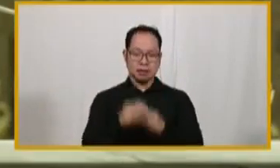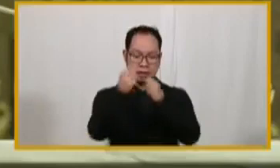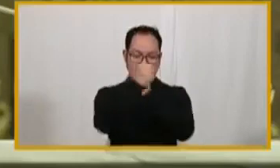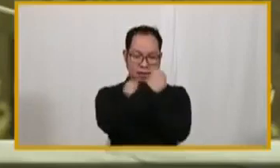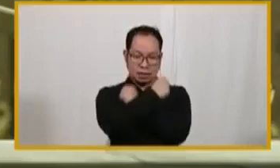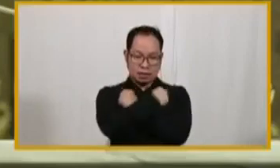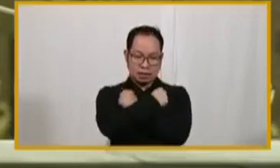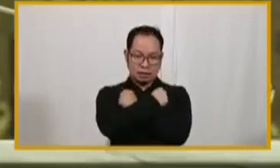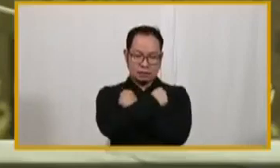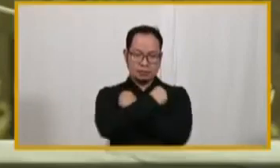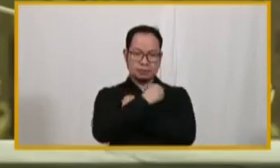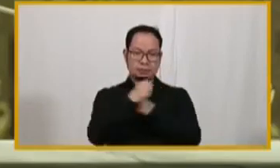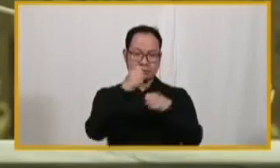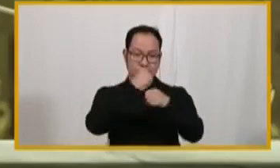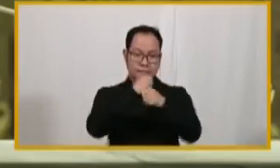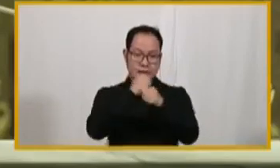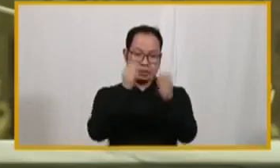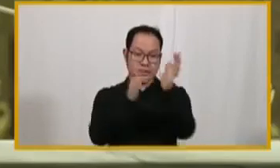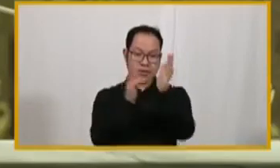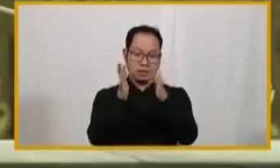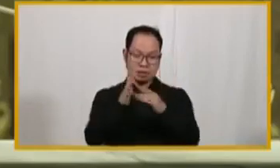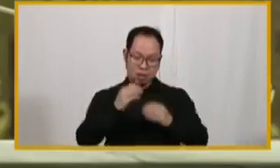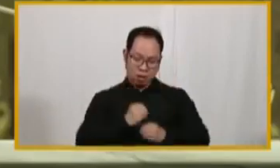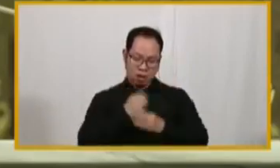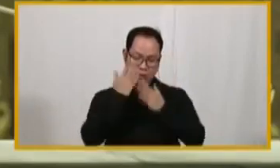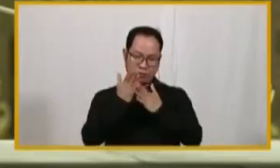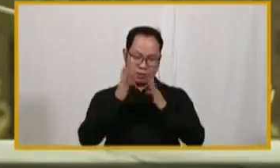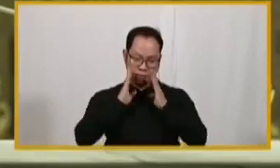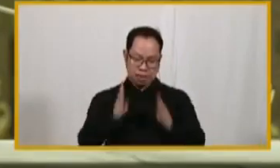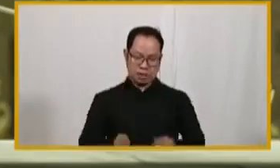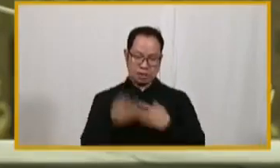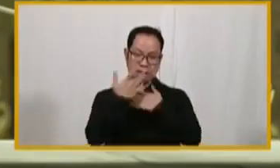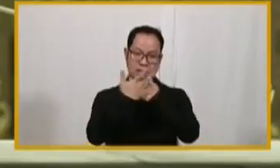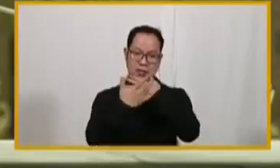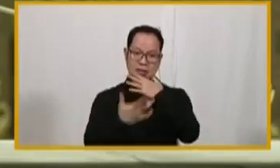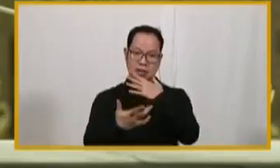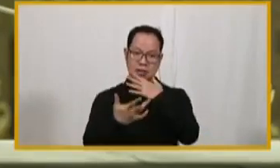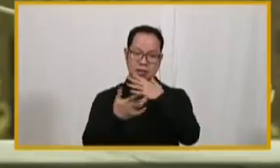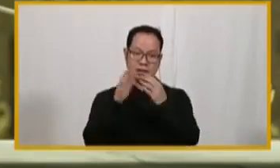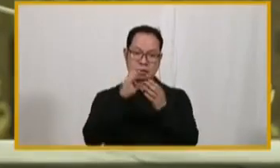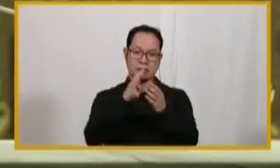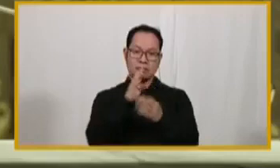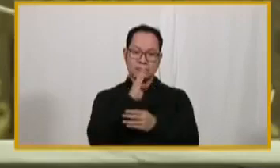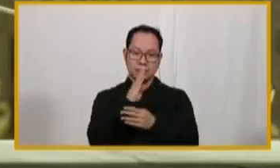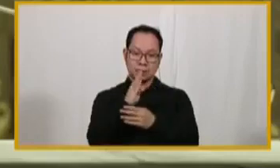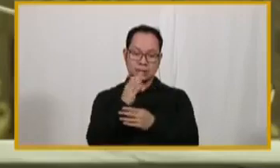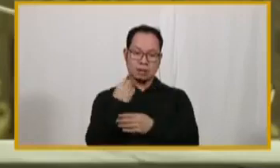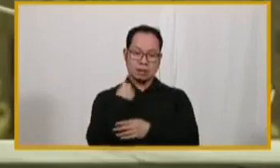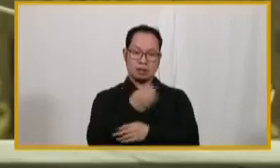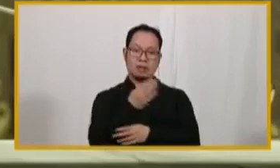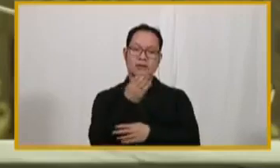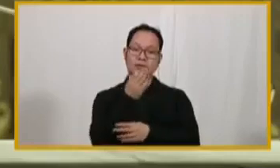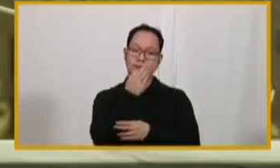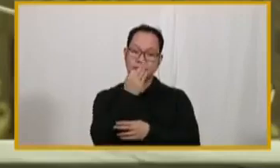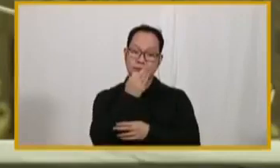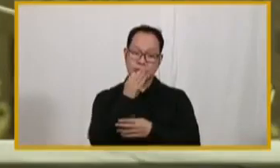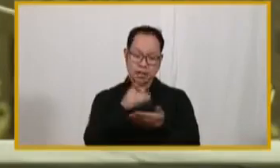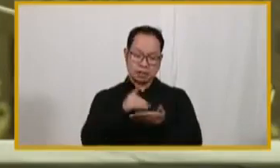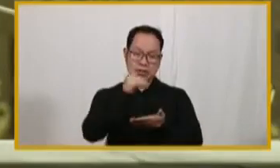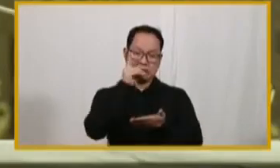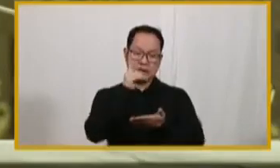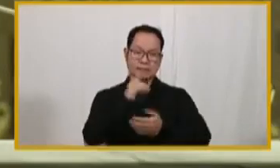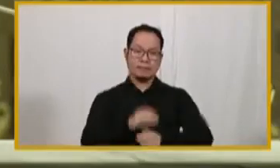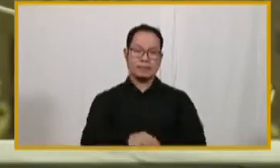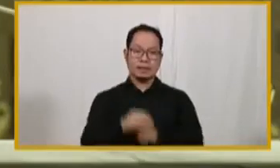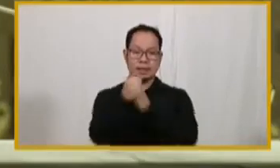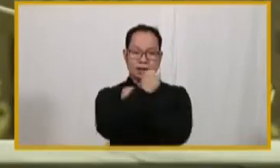love that made him offer his body and blood to be our food and drink,